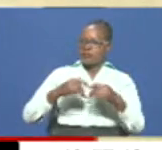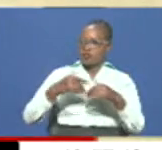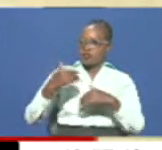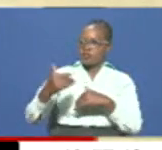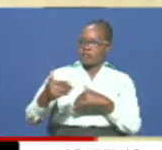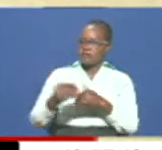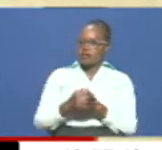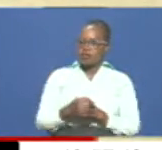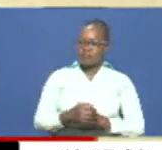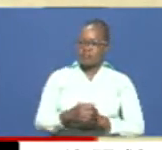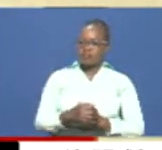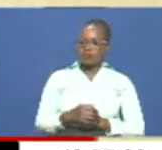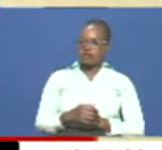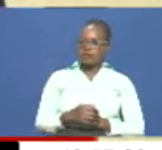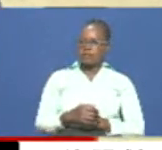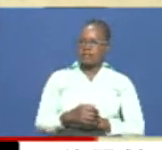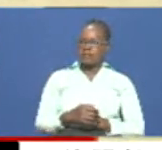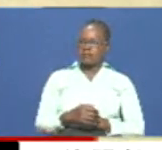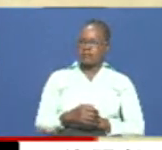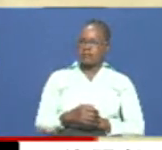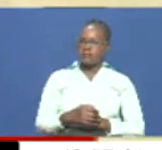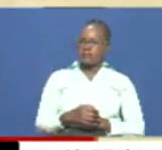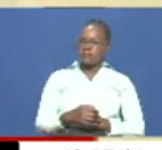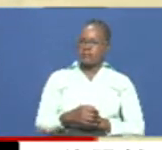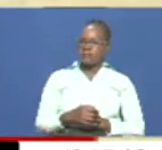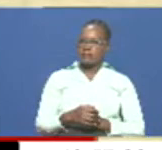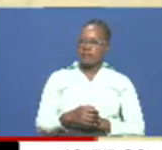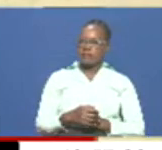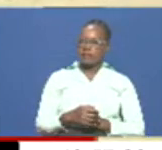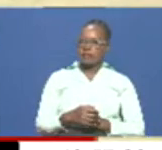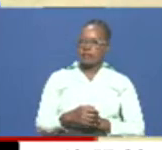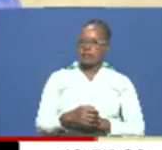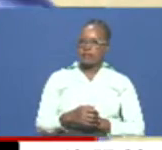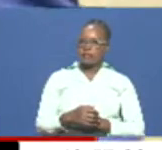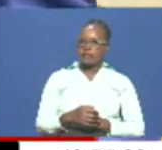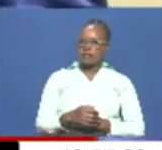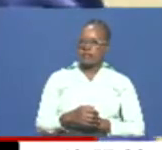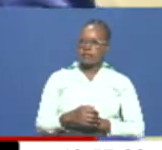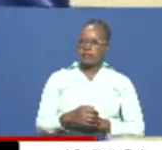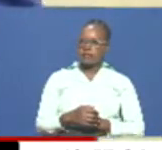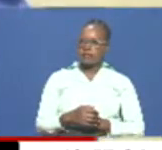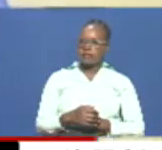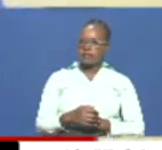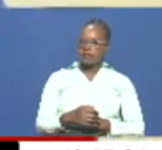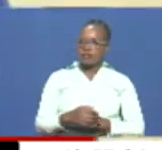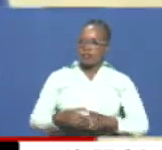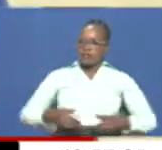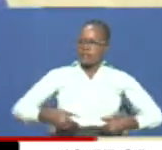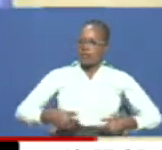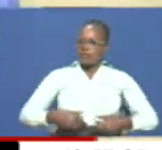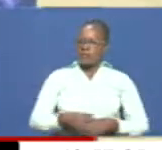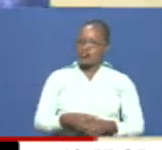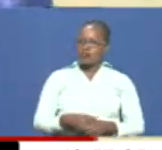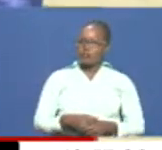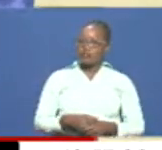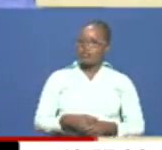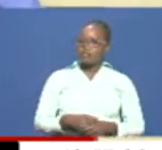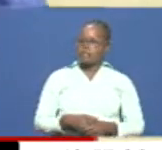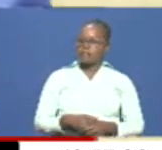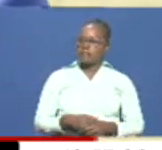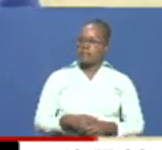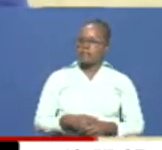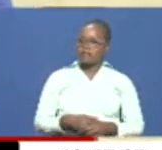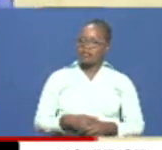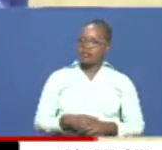having a word with one of the juniors who is also taking part in this seminar. Maybe just introduce yourself, then tell us